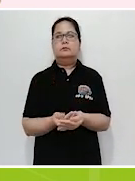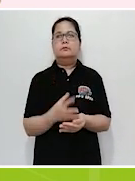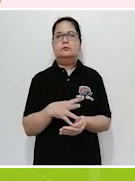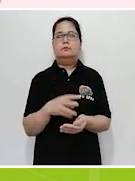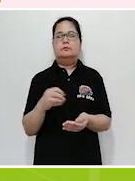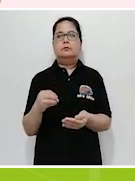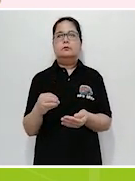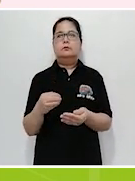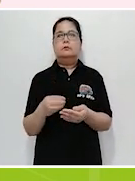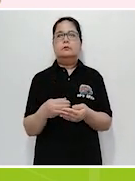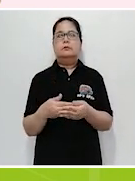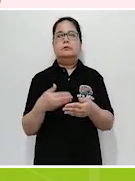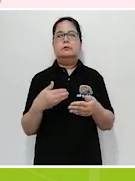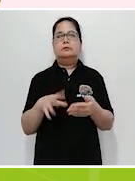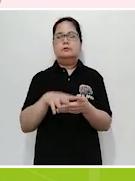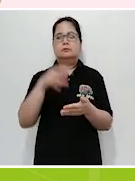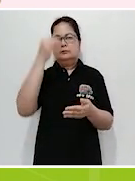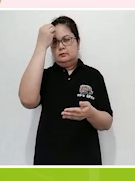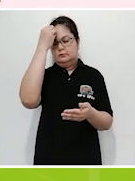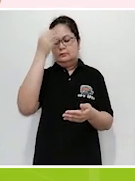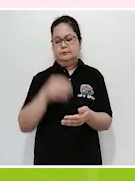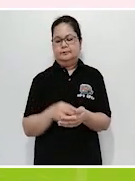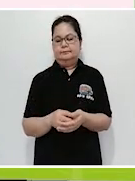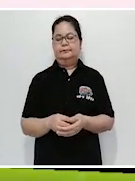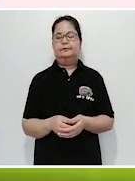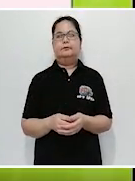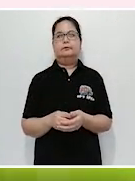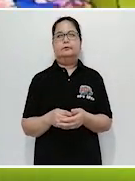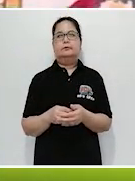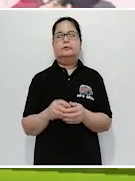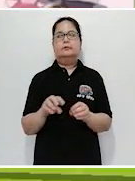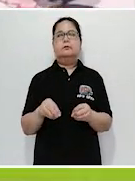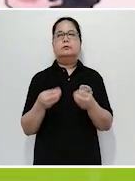text evidence and background knowledge.